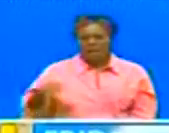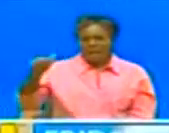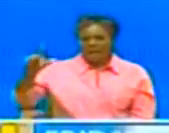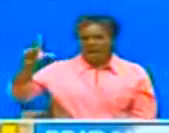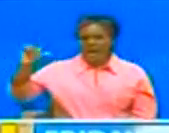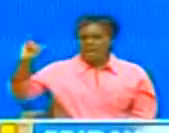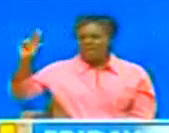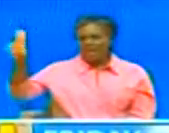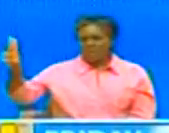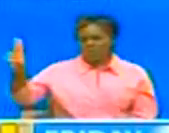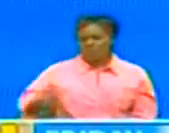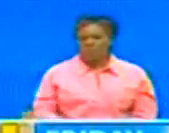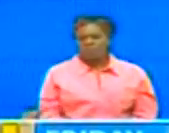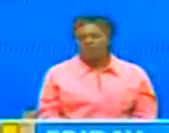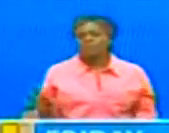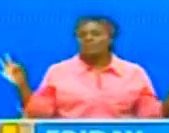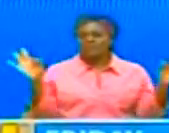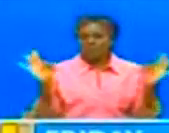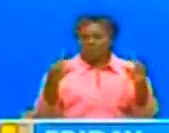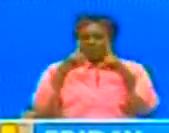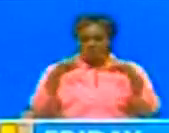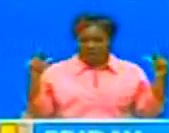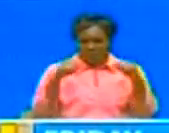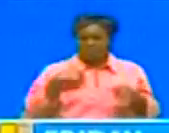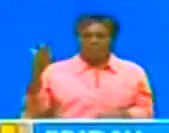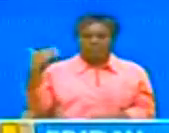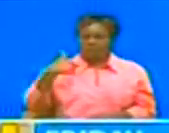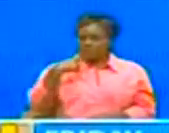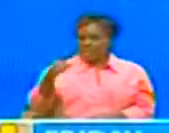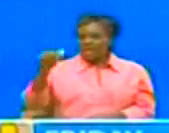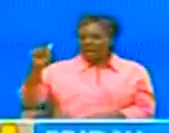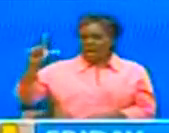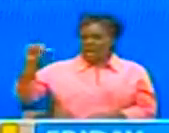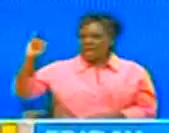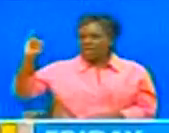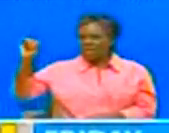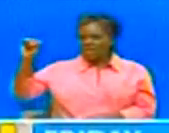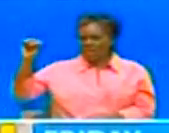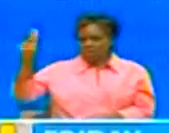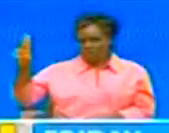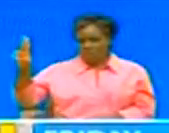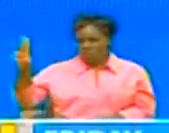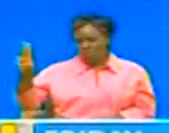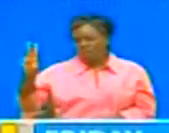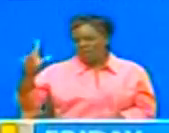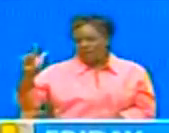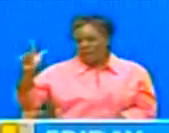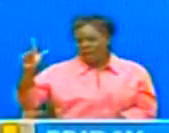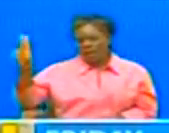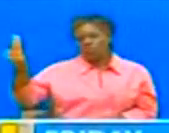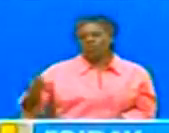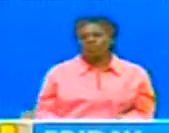Aluminium. All right. Got it, Willis. That's a surprise. I used to say aluminium. But anyway, let's move on to Hello. Our...